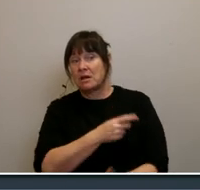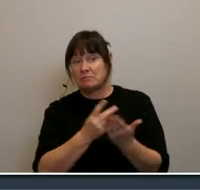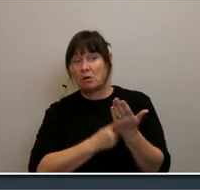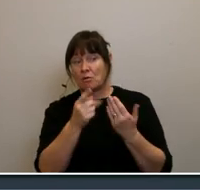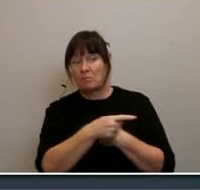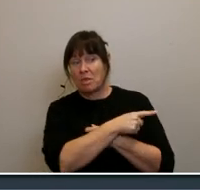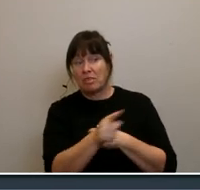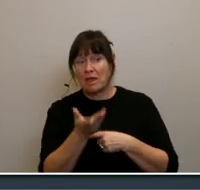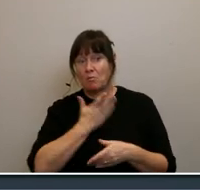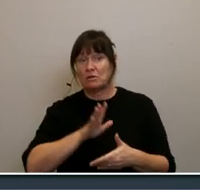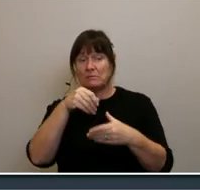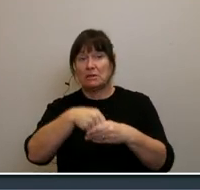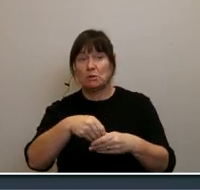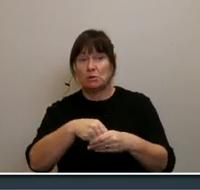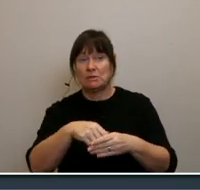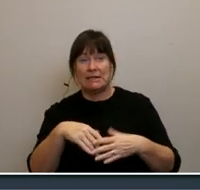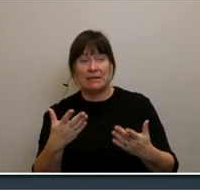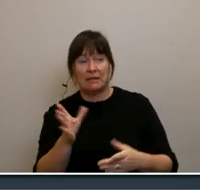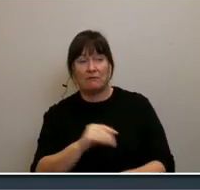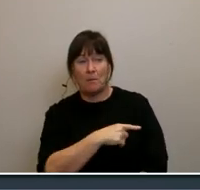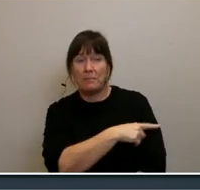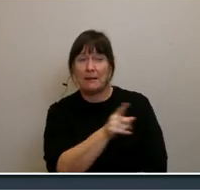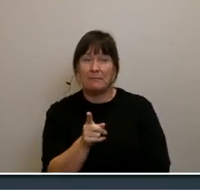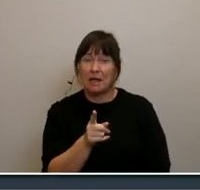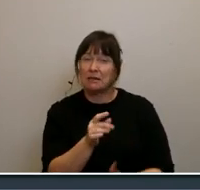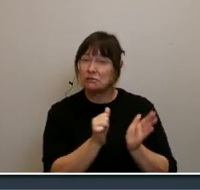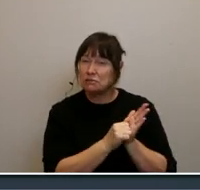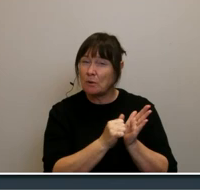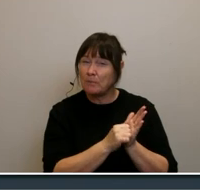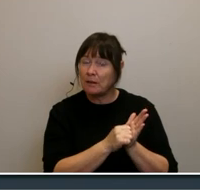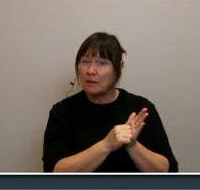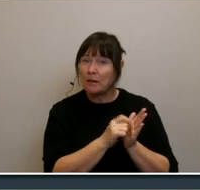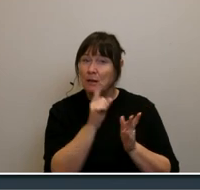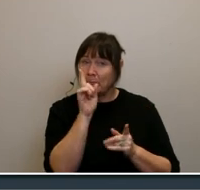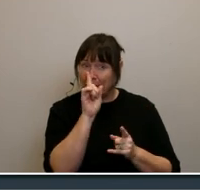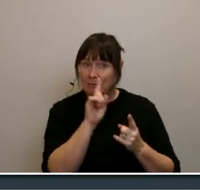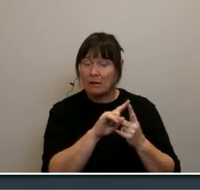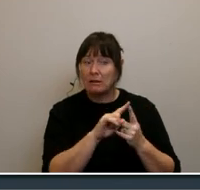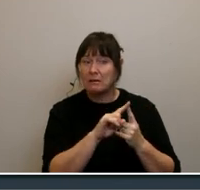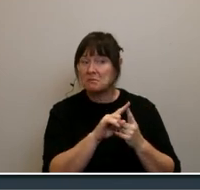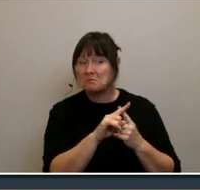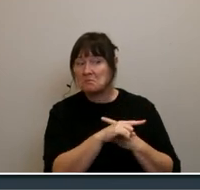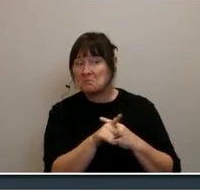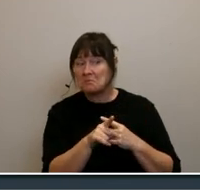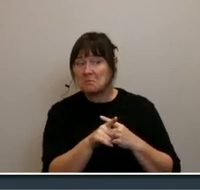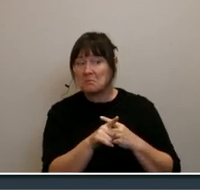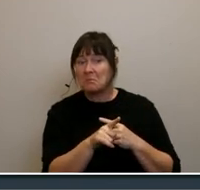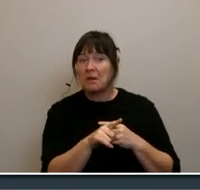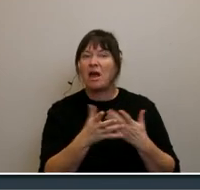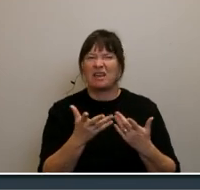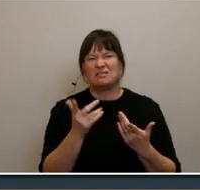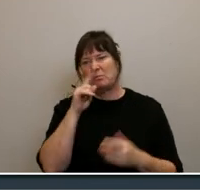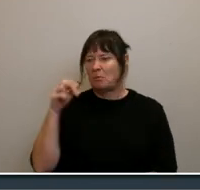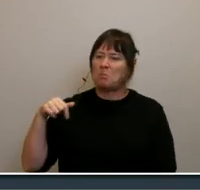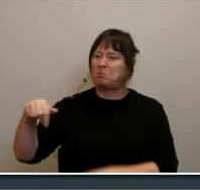see incorporated as this grows? So was there anything from our retailers and our retail community that said, other than people walking